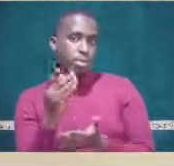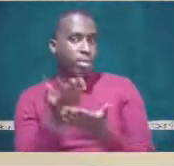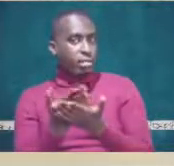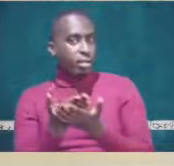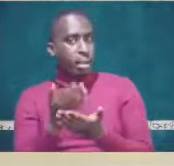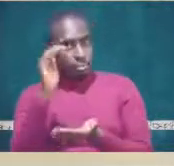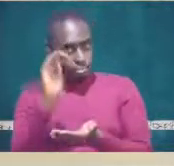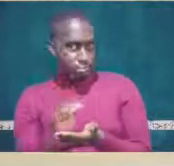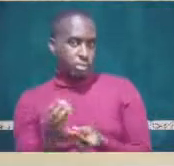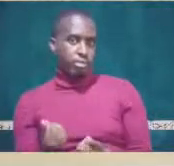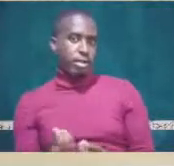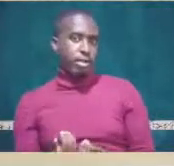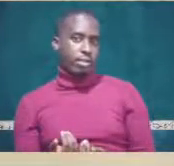money.